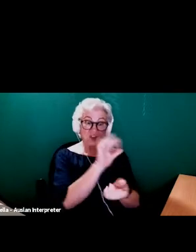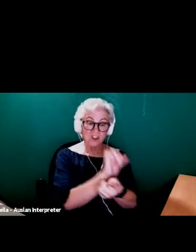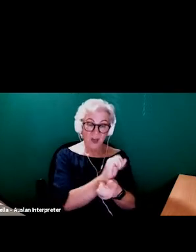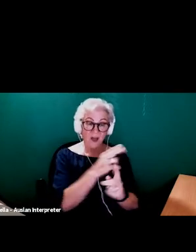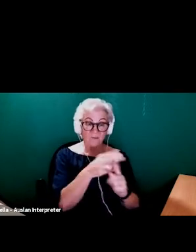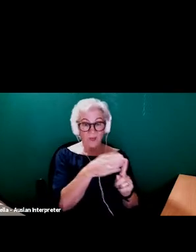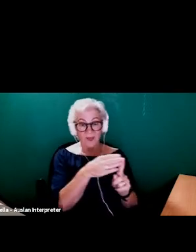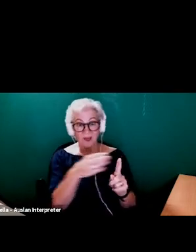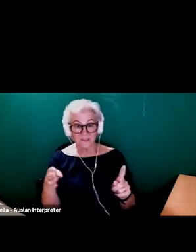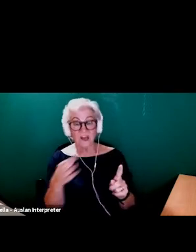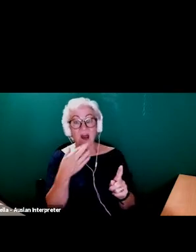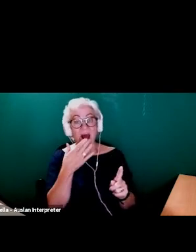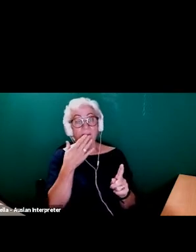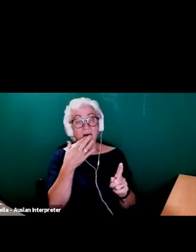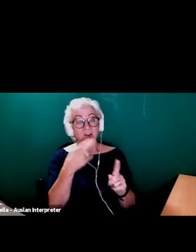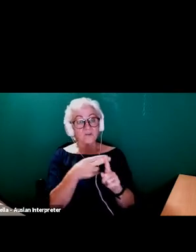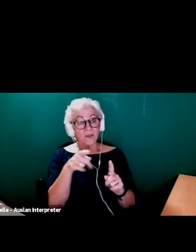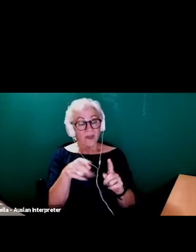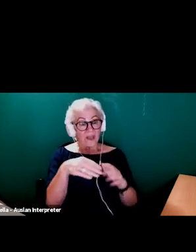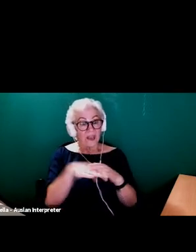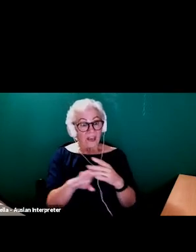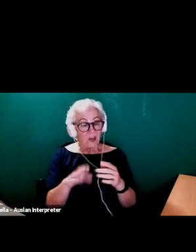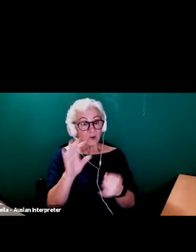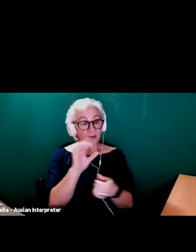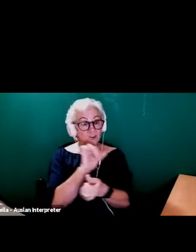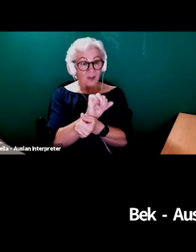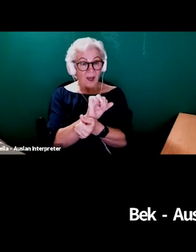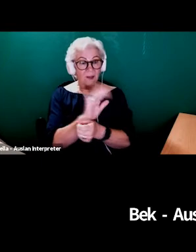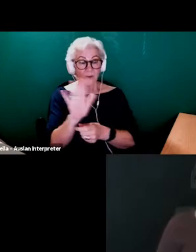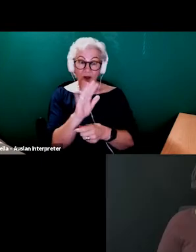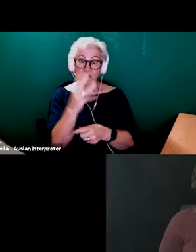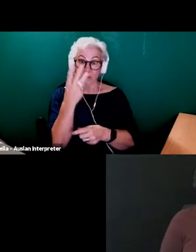costs of incarceration of this cohort we estimated were around $3 billion.